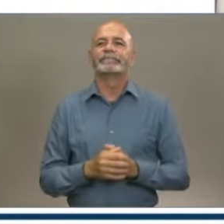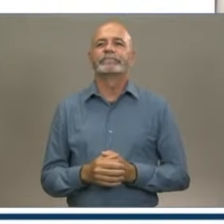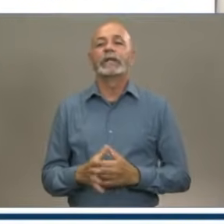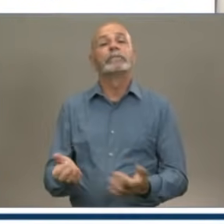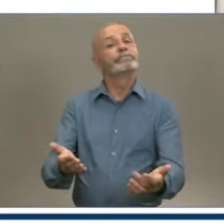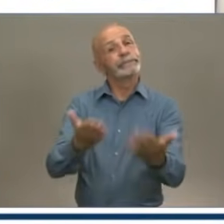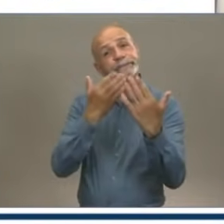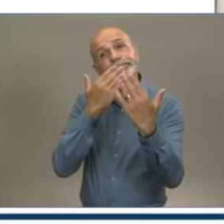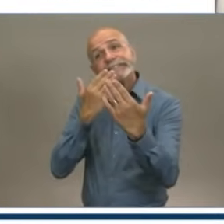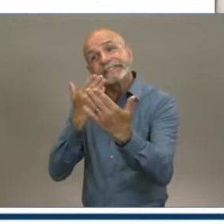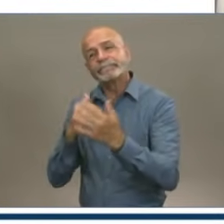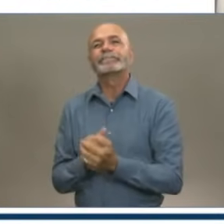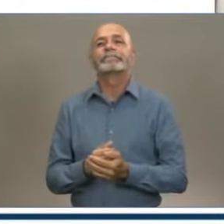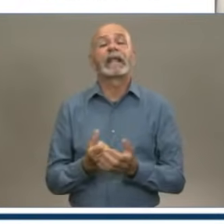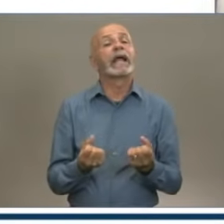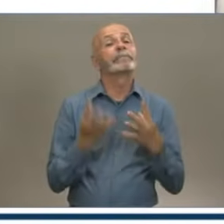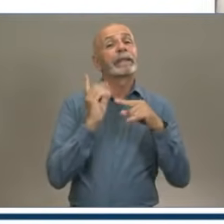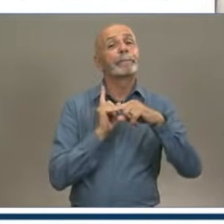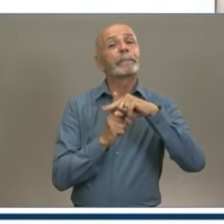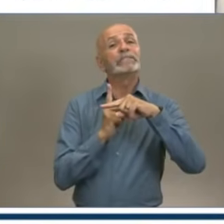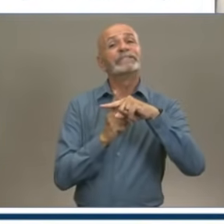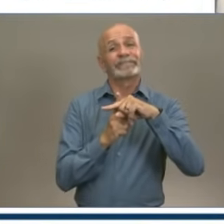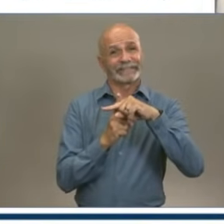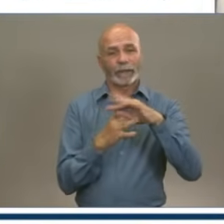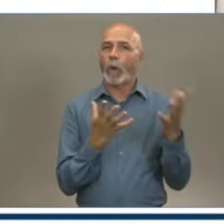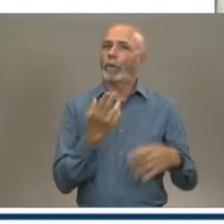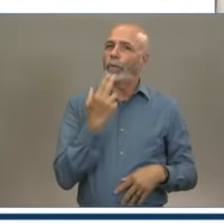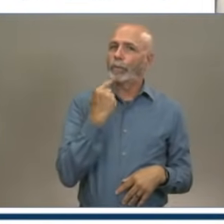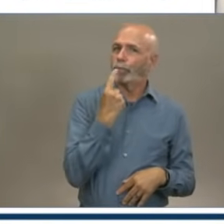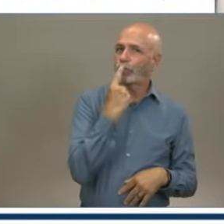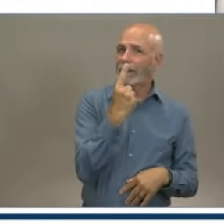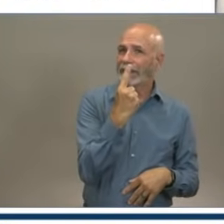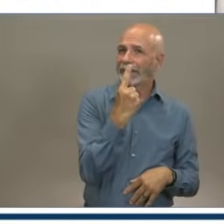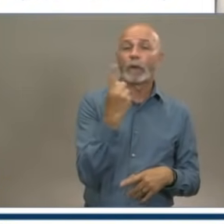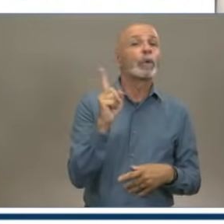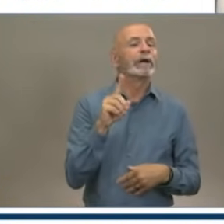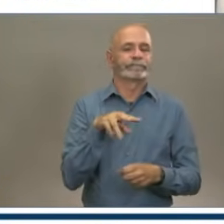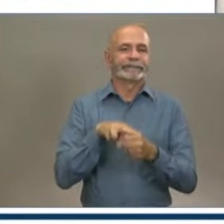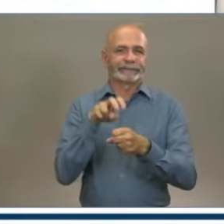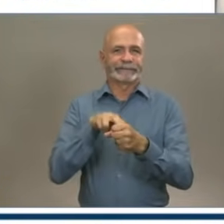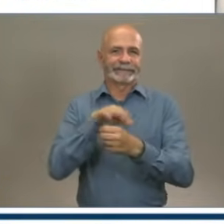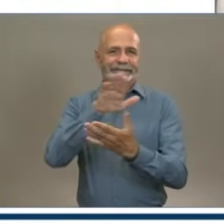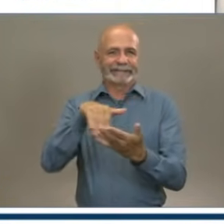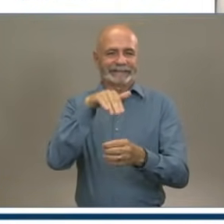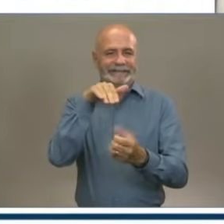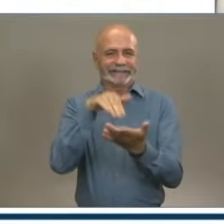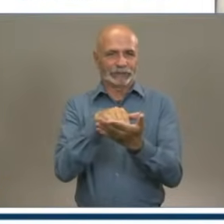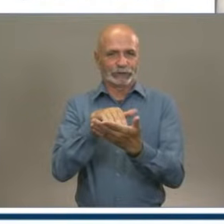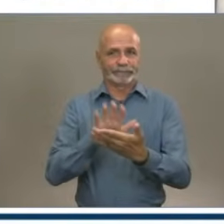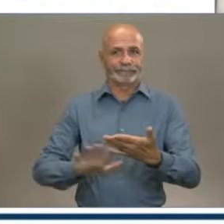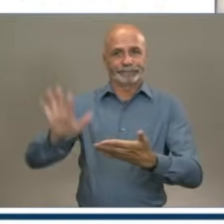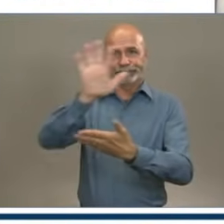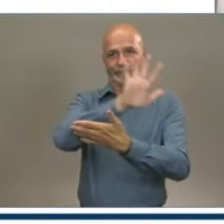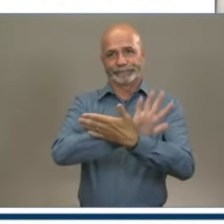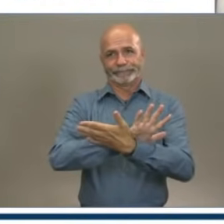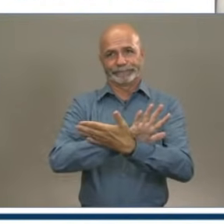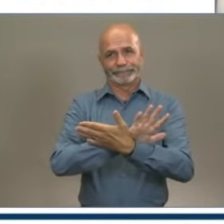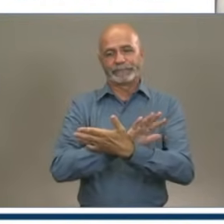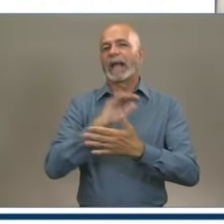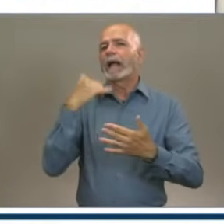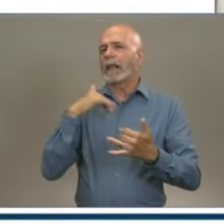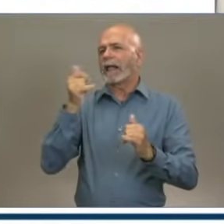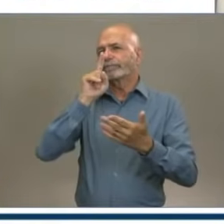are reporting one new case today in the Central Zone, and we continue to manage two clusters, one in Glace Bay and one in